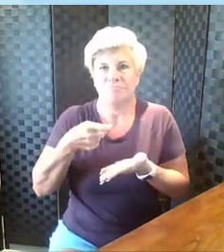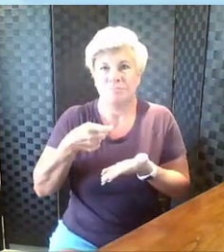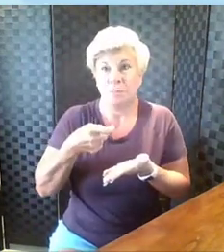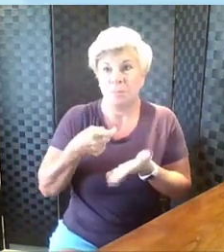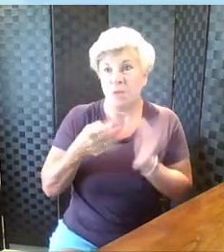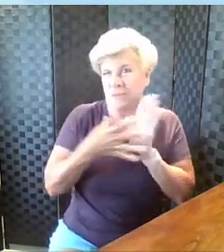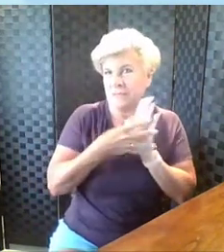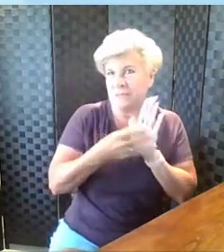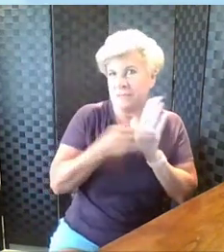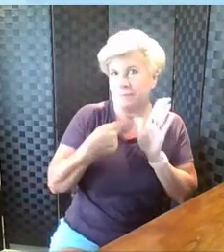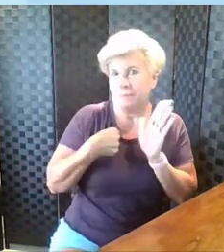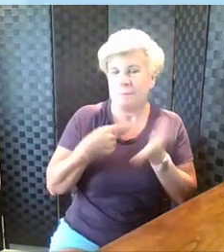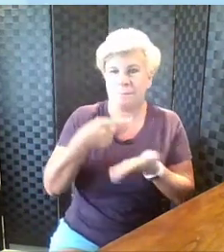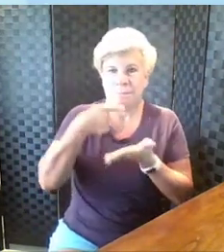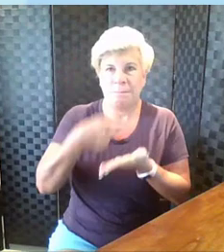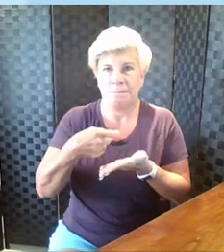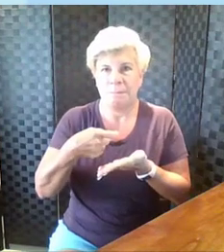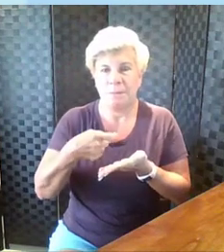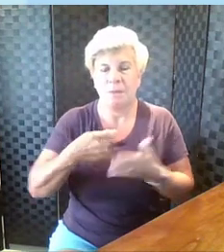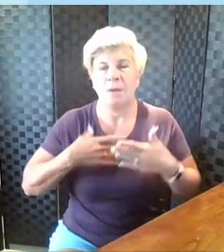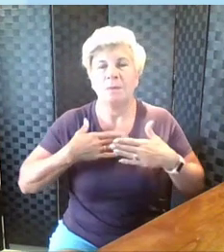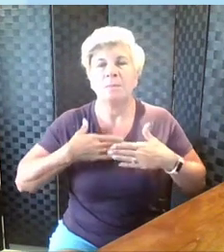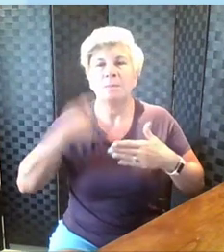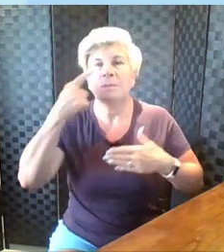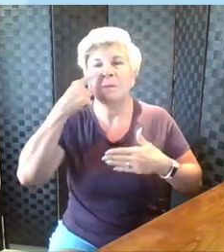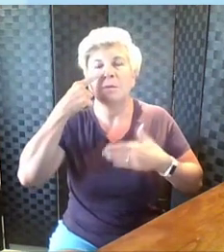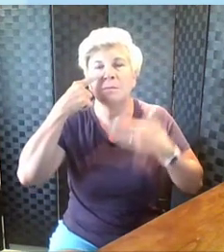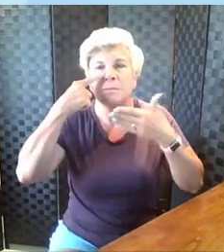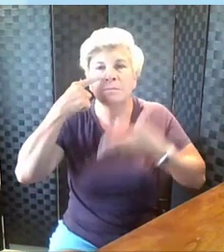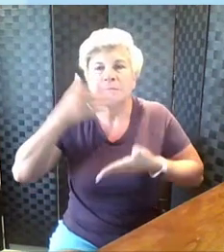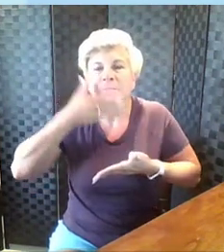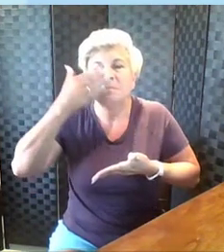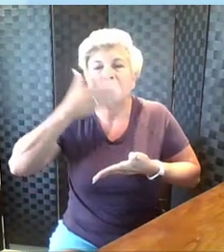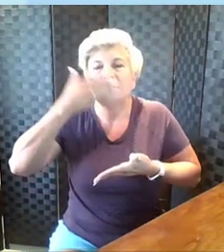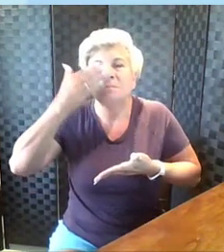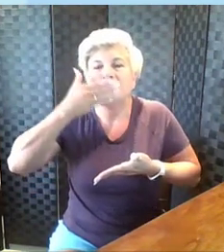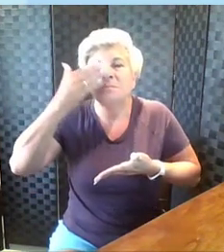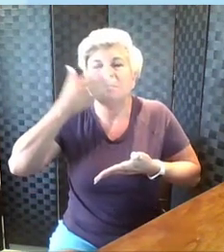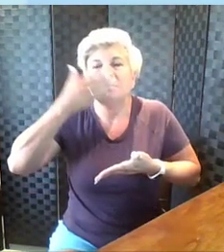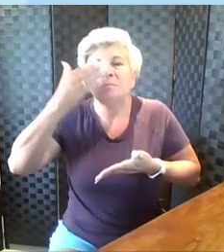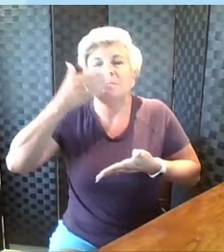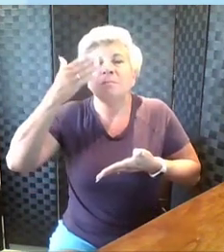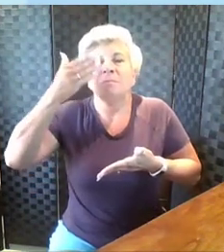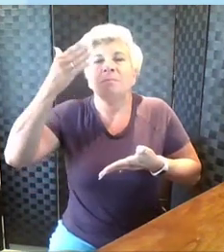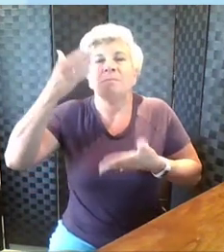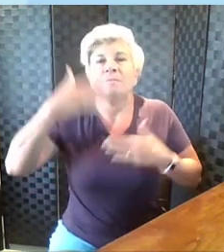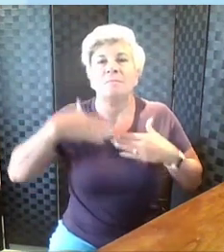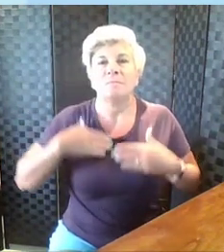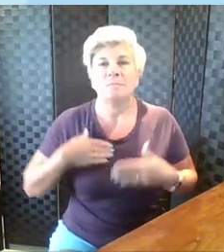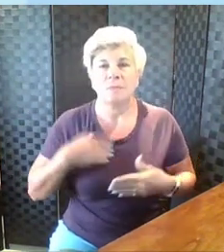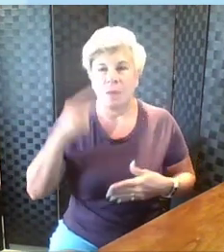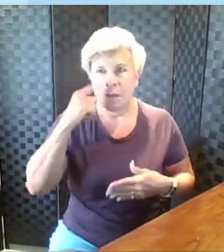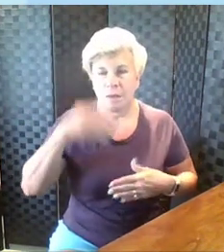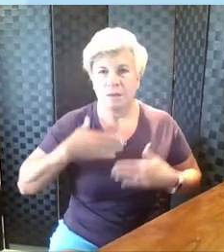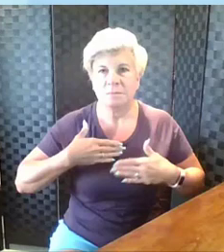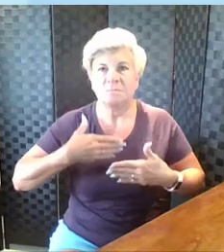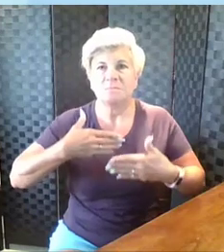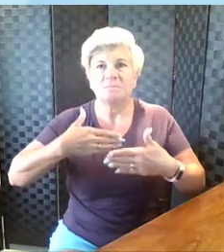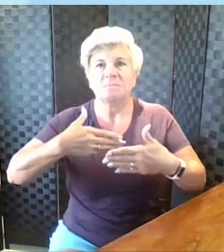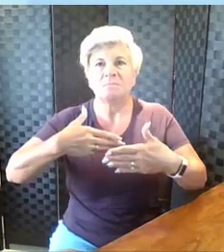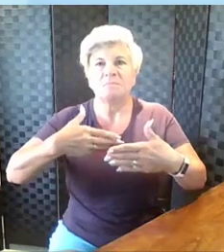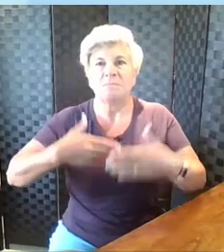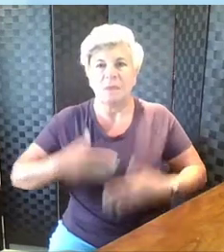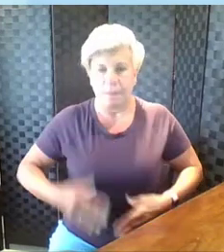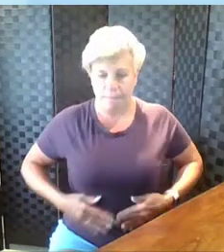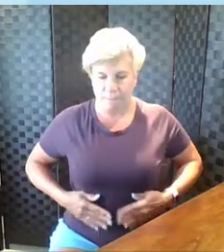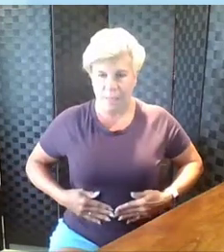doing. And we're going to take a few deep breaths through our nose to breathe in all the chocolatey goodness in our cup. All right, so we're going to breathe through our nose, but we also want to be pushing